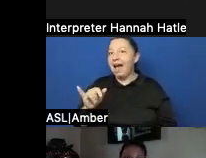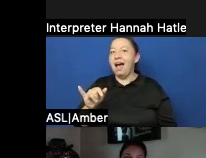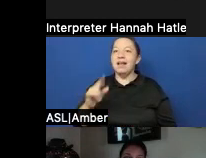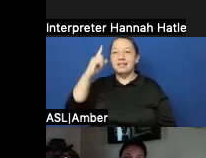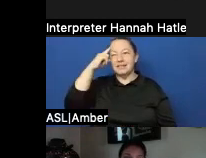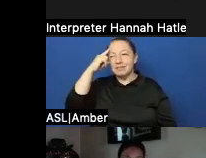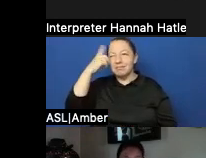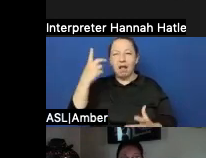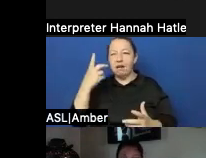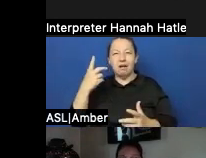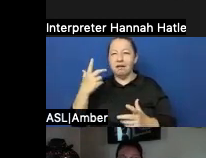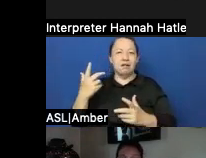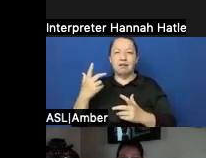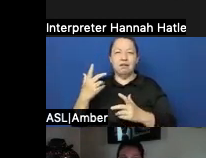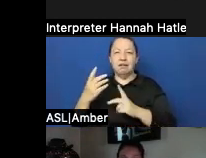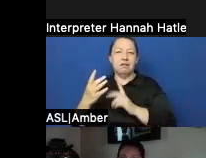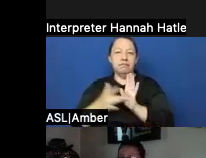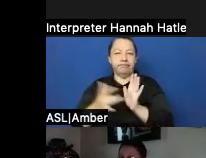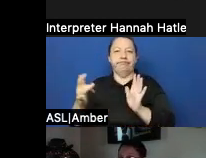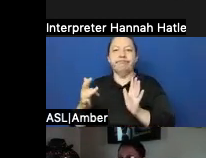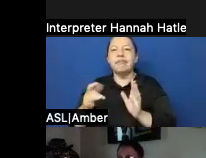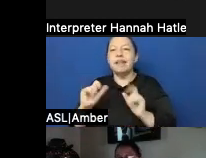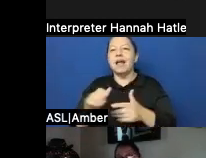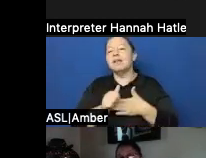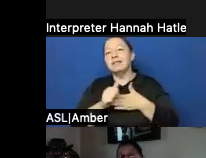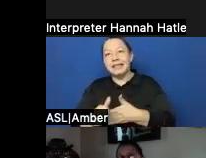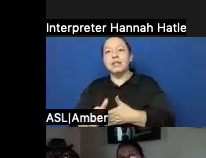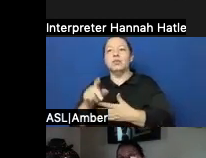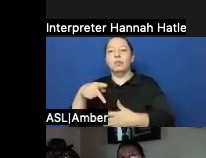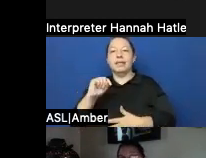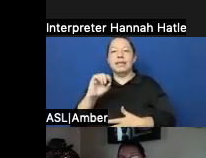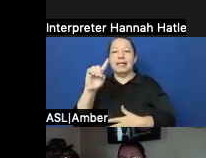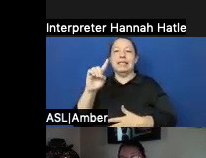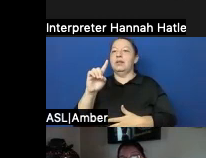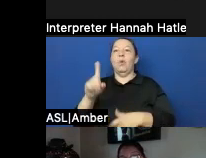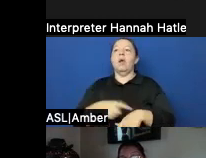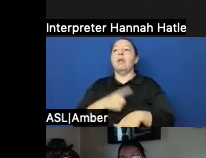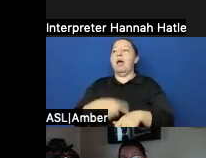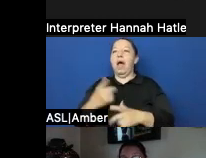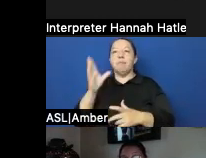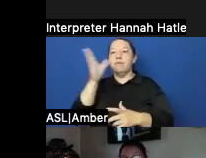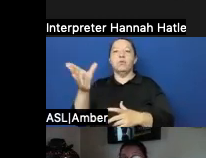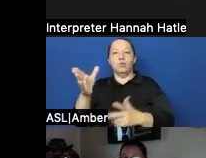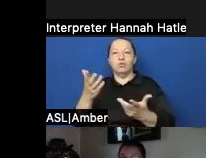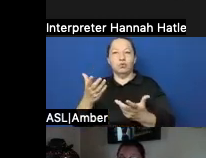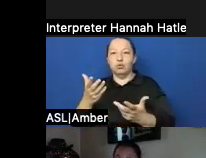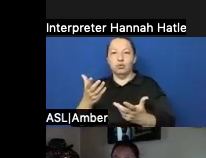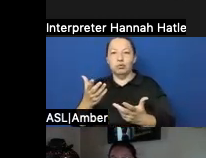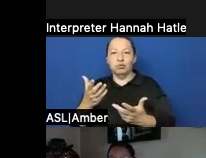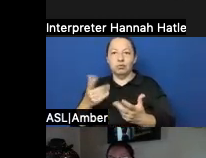that is a part of it, which can lead to PTSD for a lifetime of future relationships if that traditional healing isn't